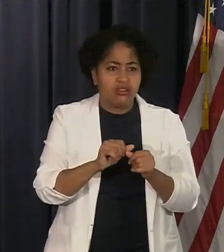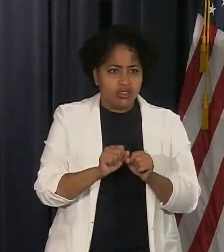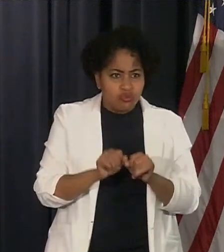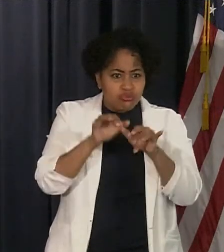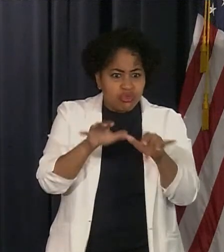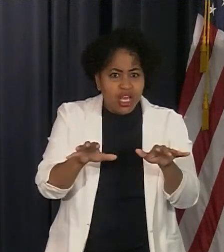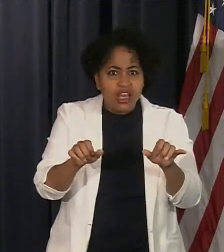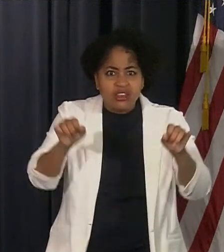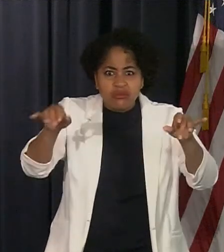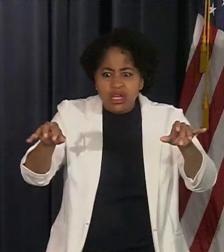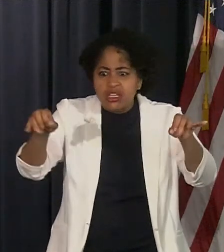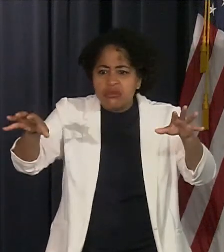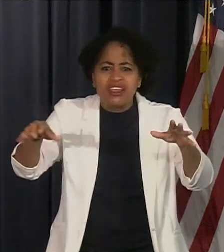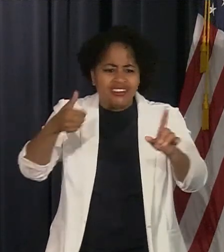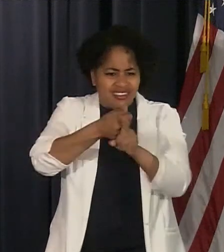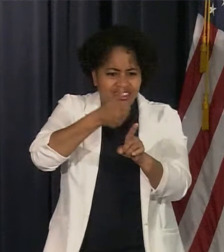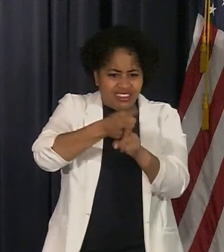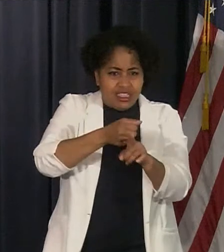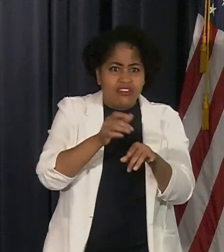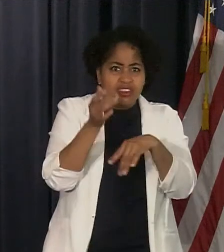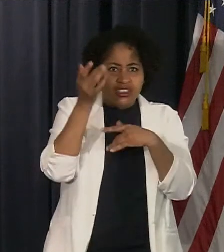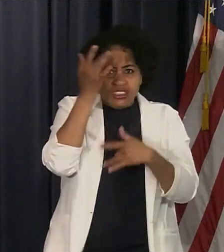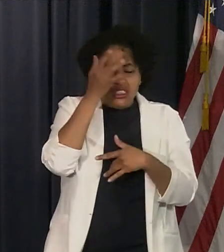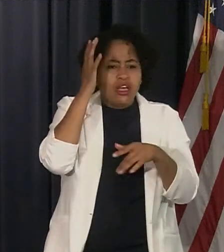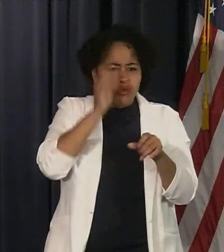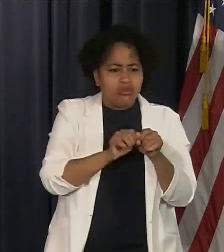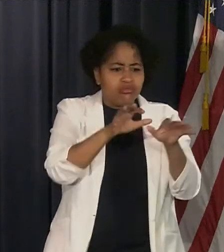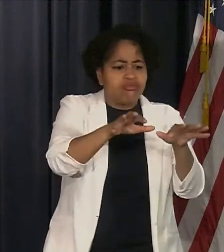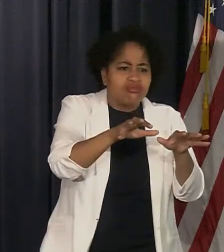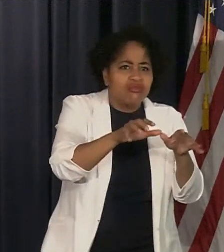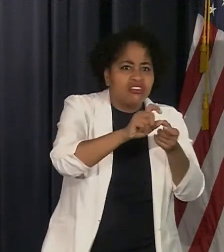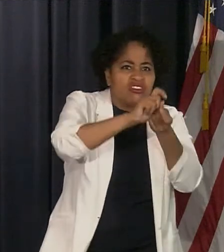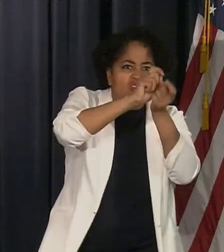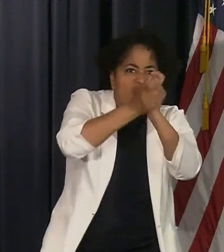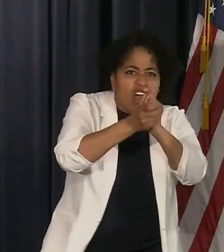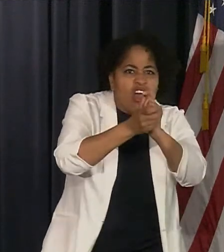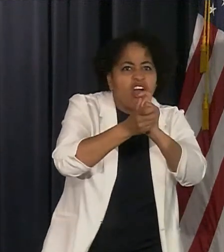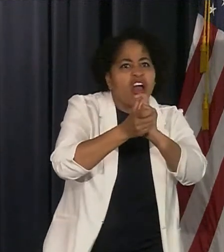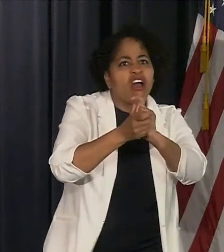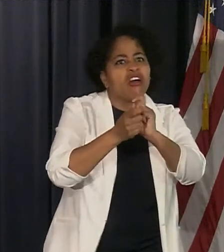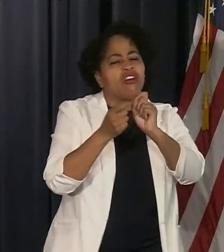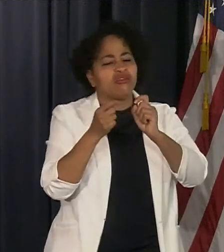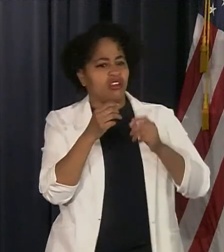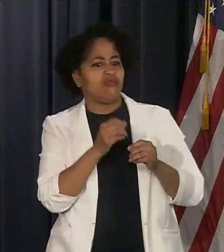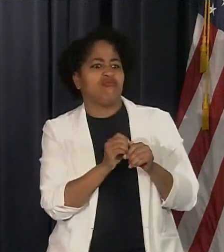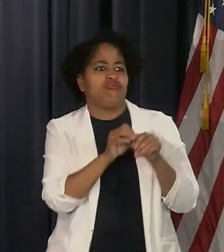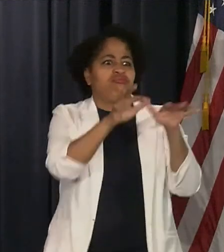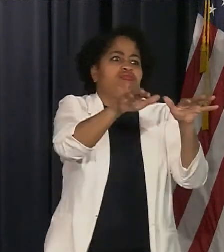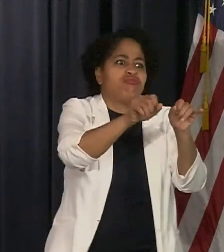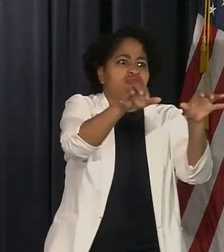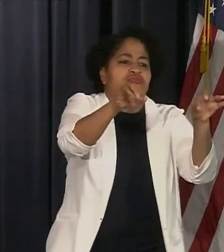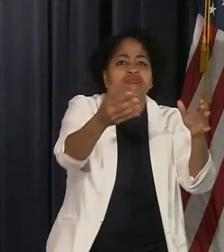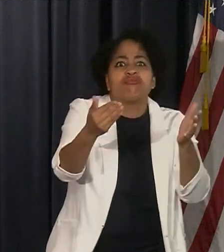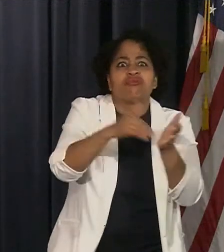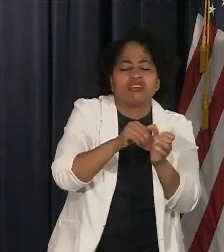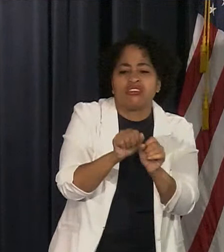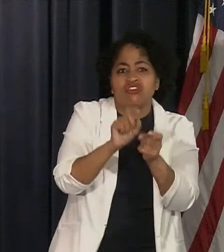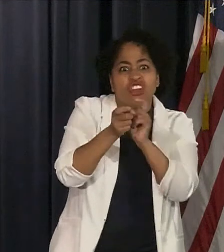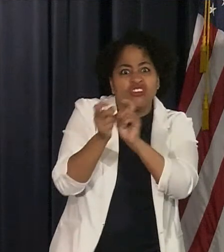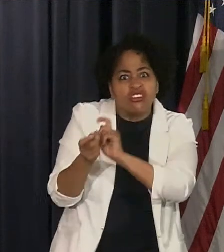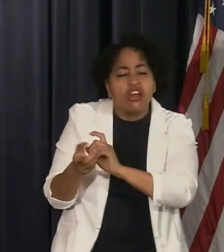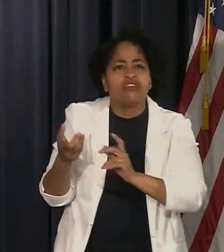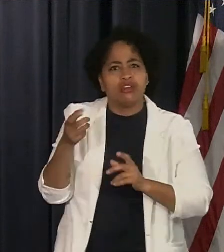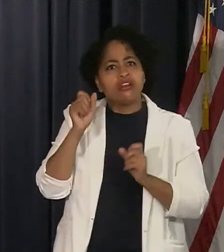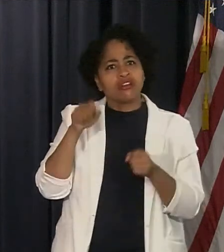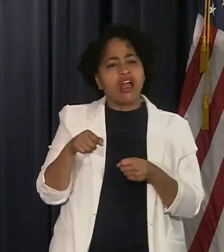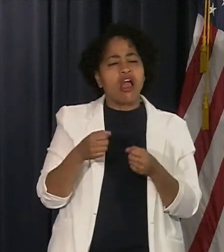talking about a different kind of variant. And we will again say the best thing that you can do for yourself and